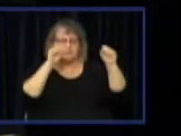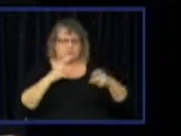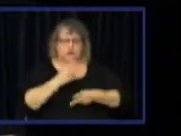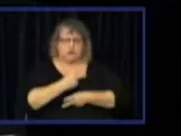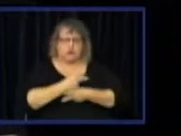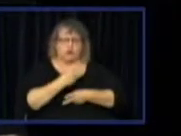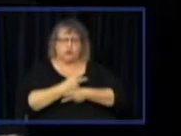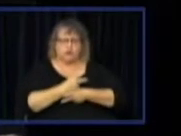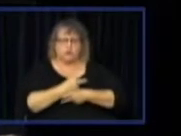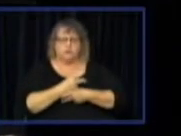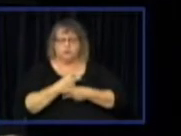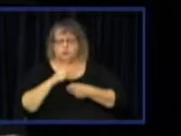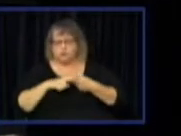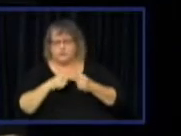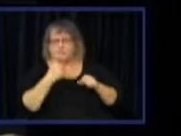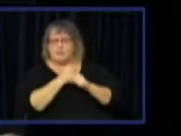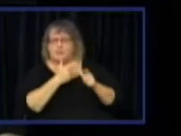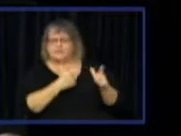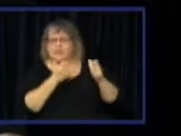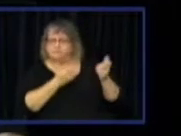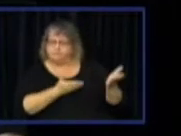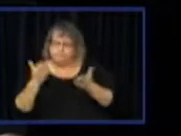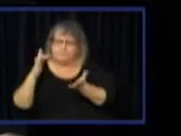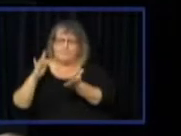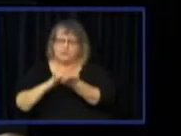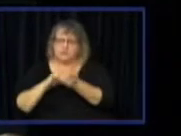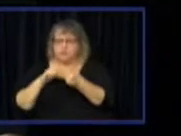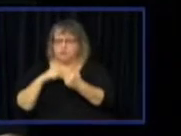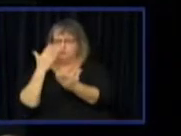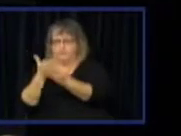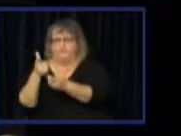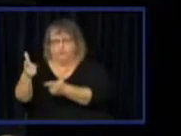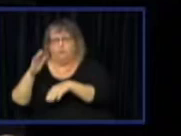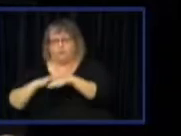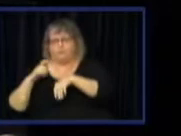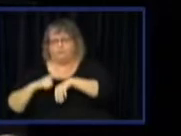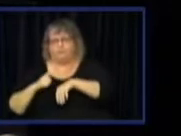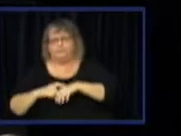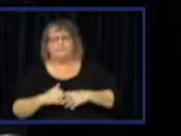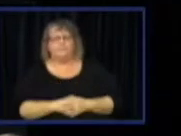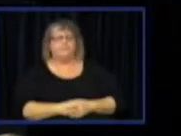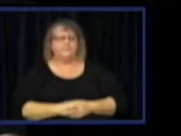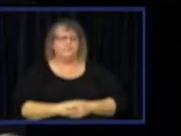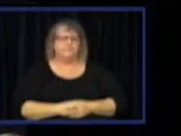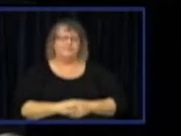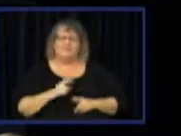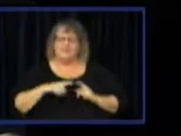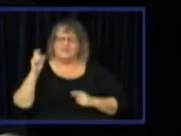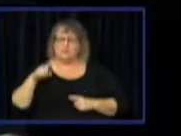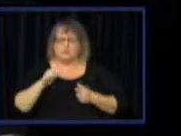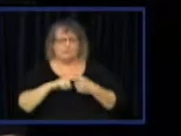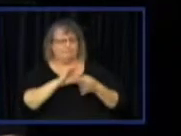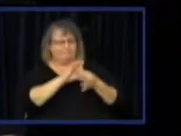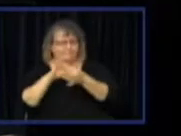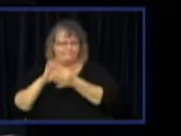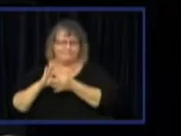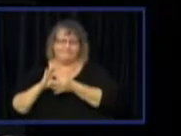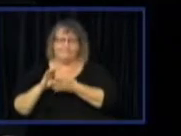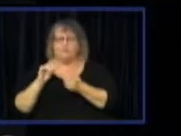that we're working on to speed delivery of the medication to patients who need it. But we really need to work